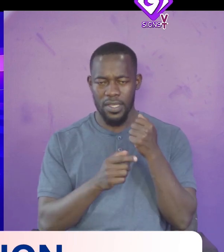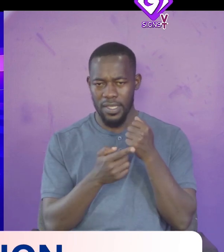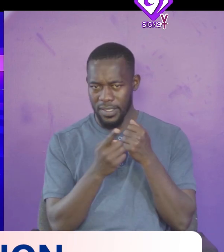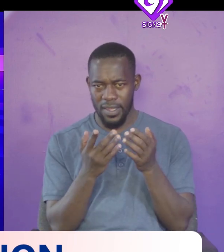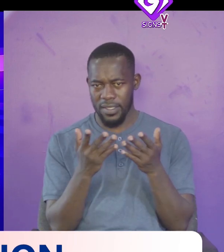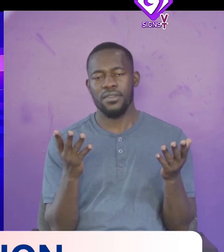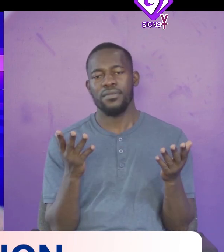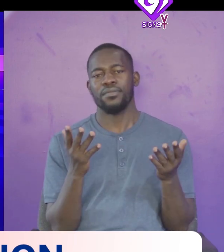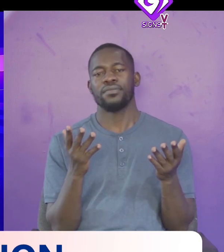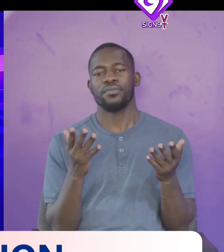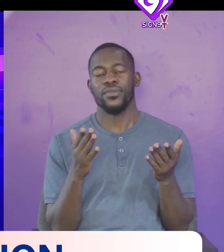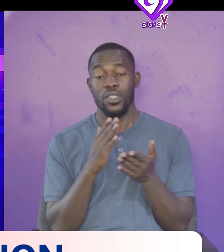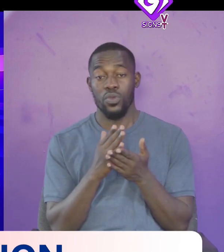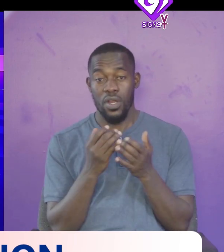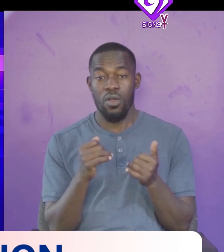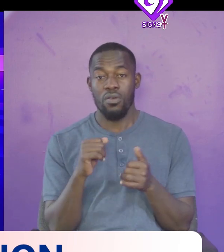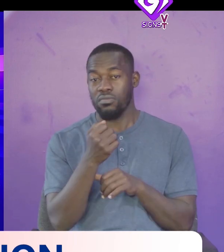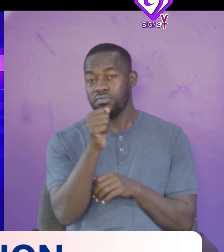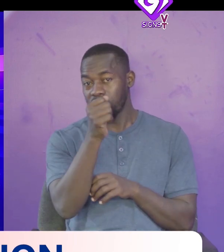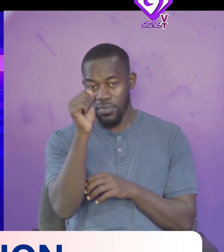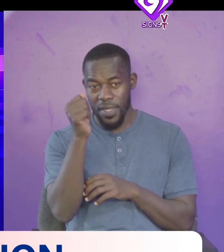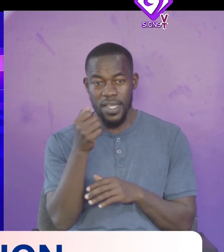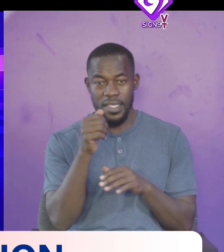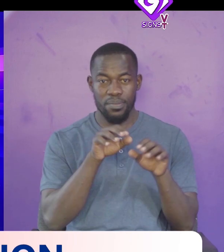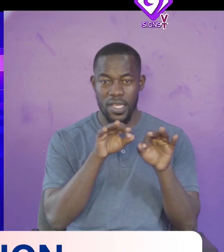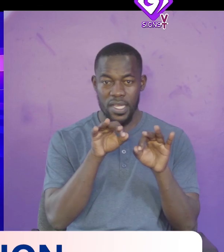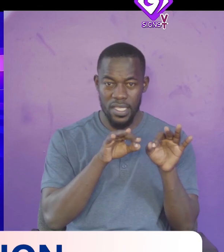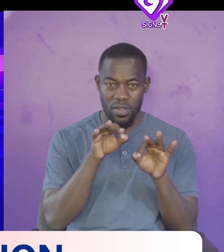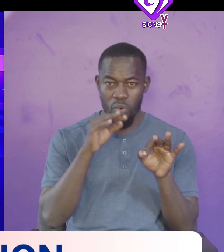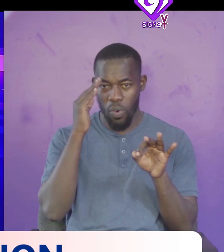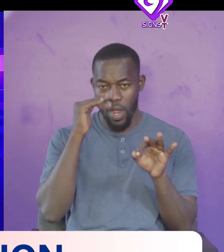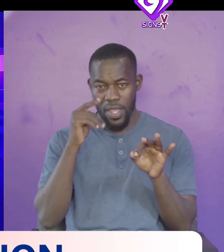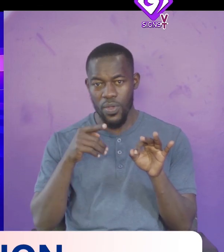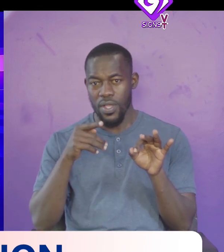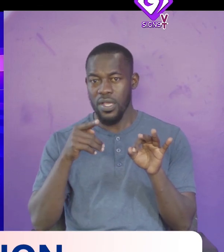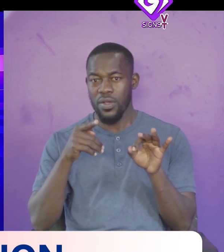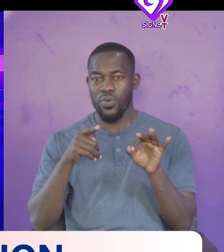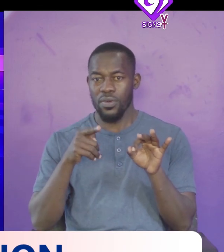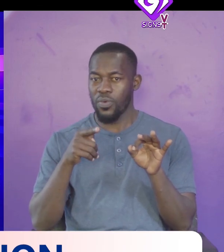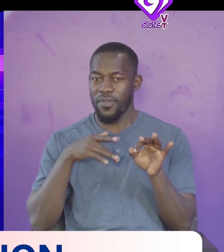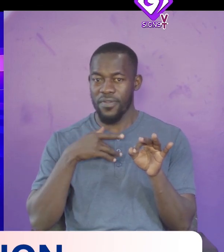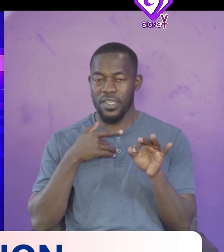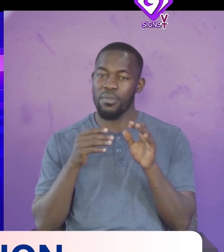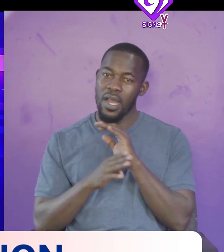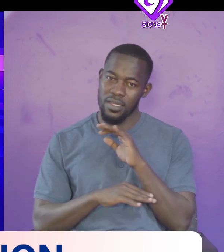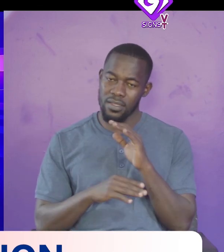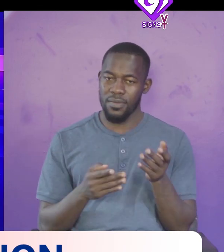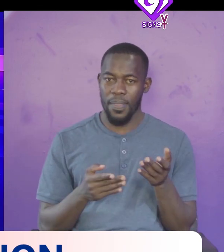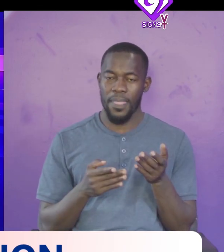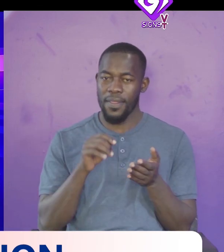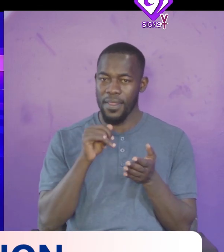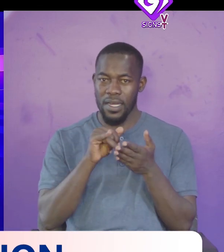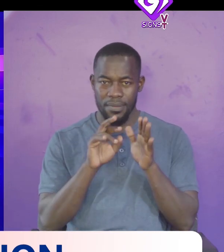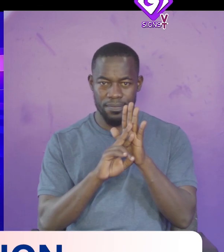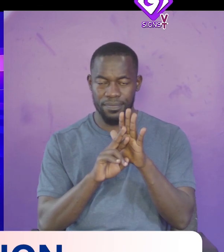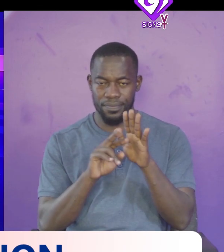been walking around now telling people why we were being hit, because people realize what we are doing. That representative reform is